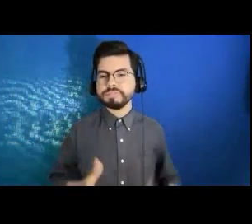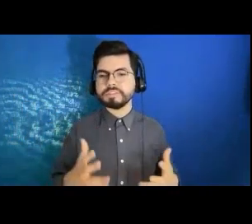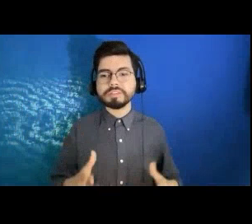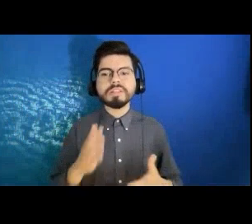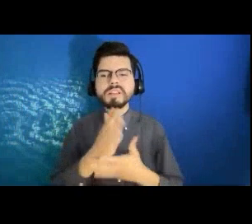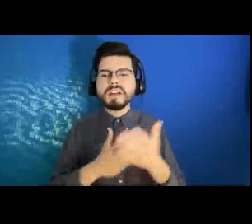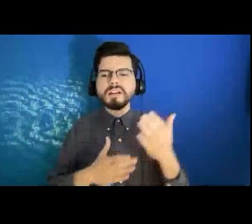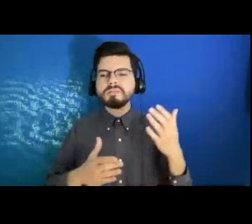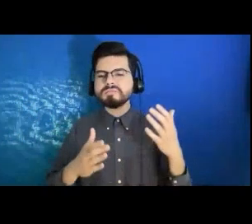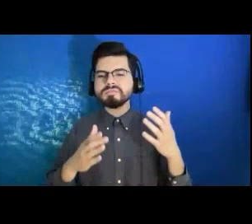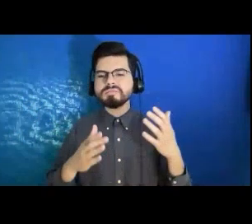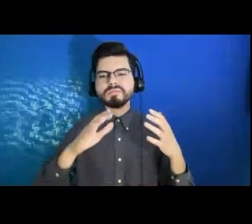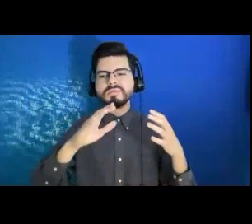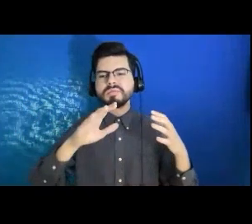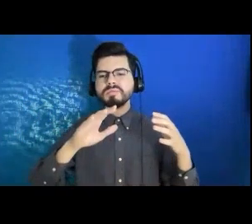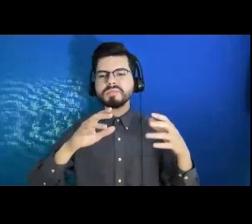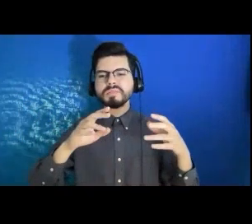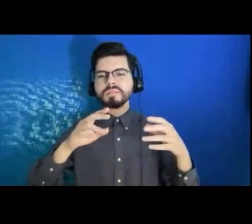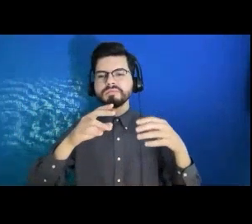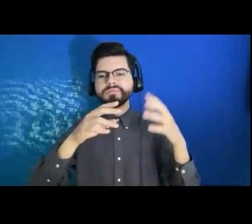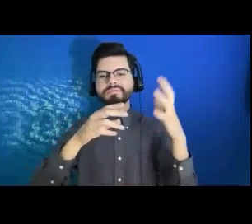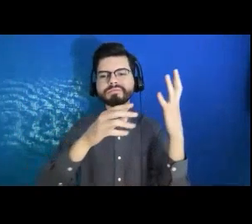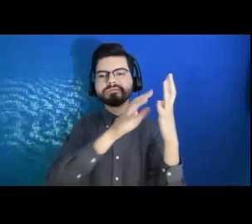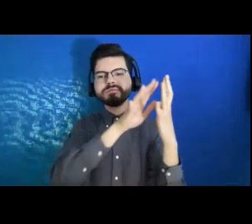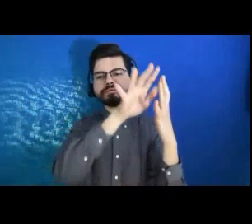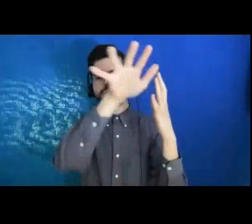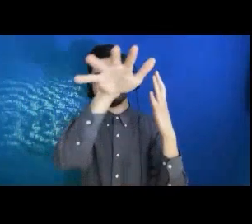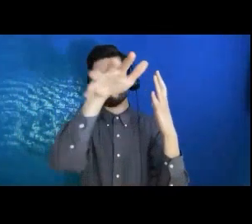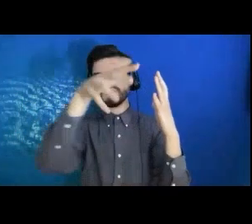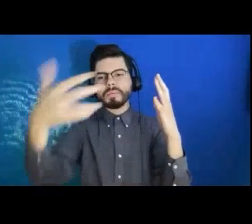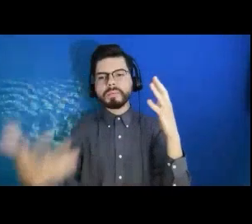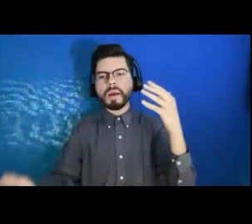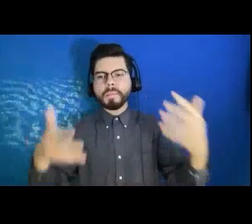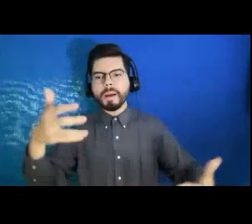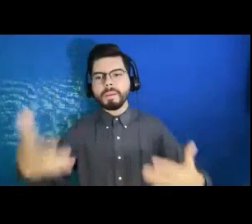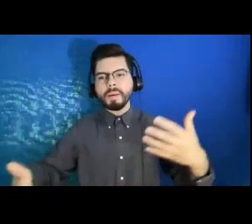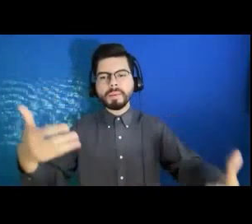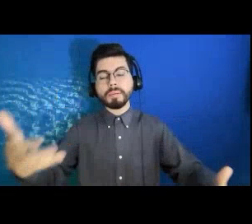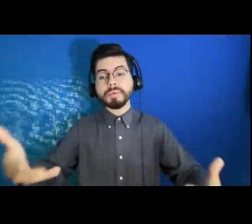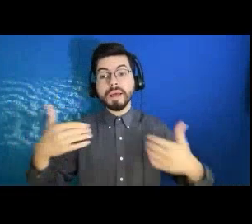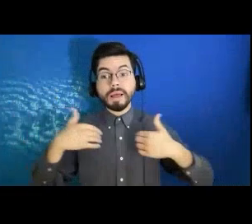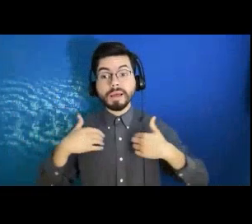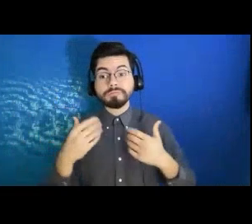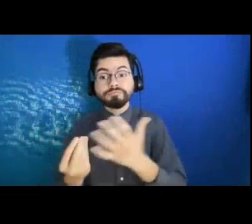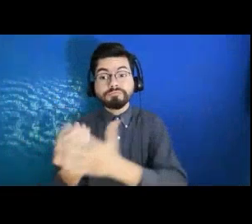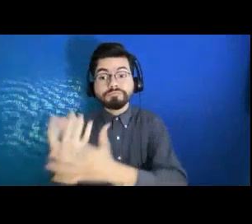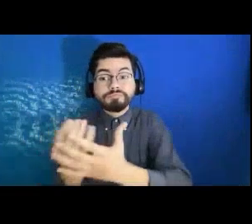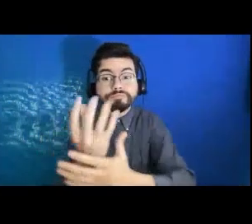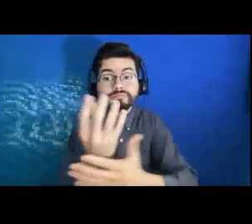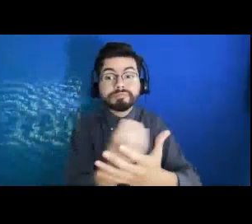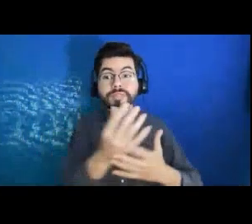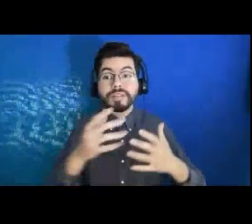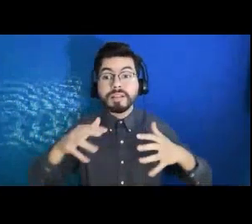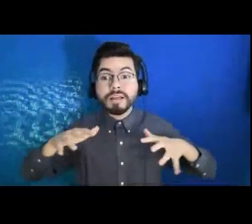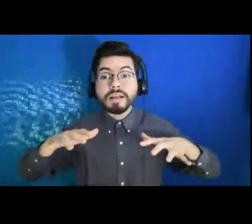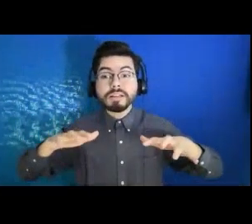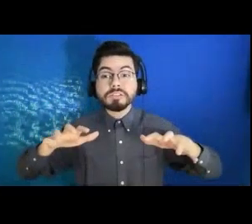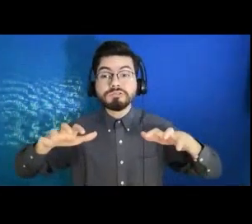ground. The litter, the duff, the vegetation around it is not ready to support a fire, and they naturally go out.